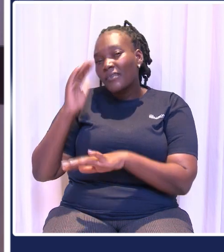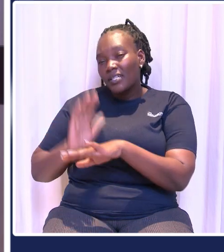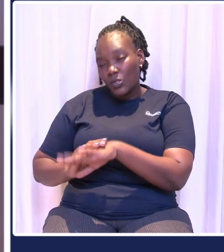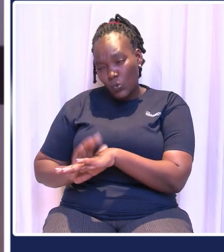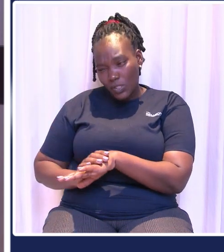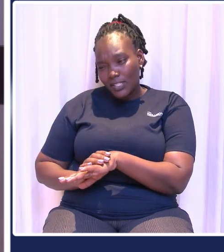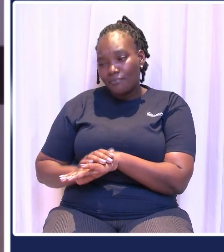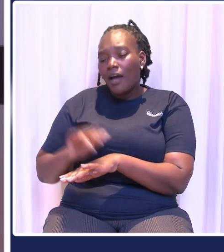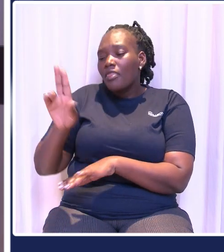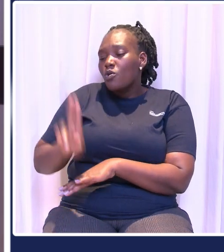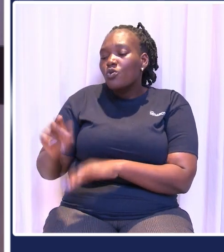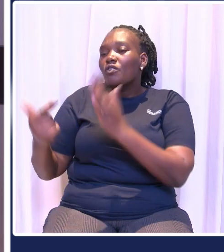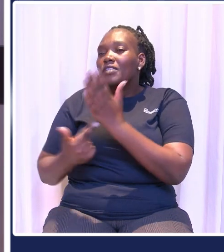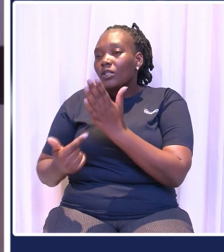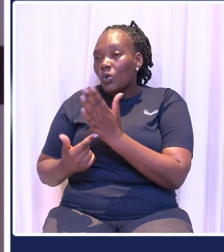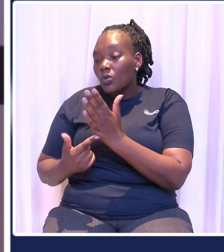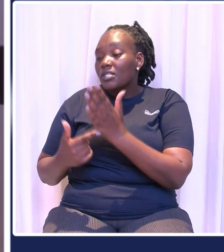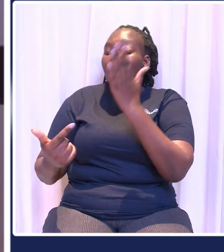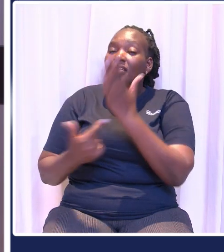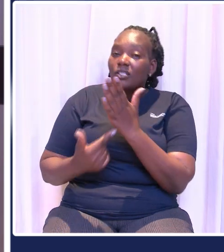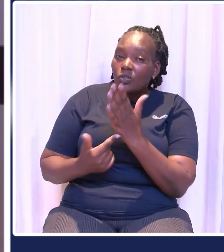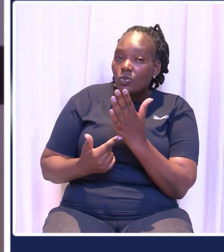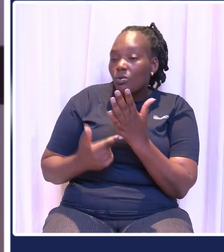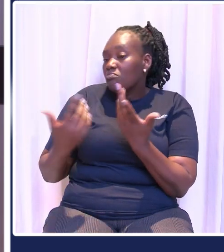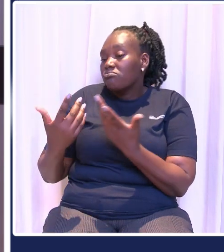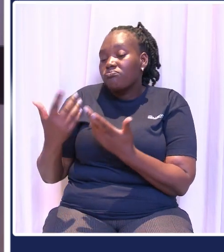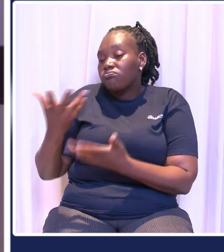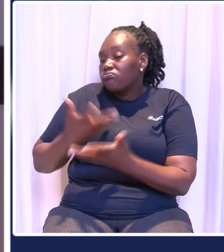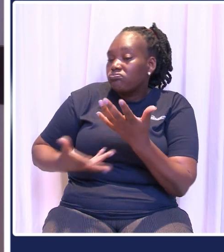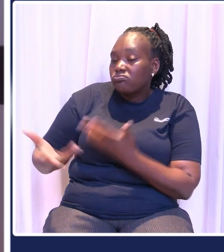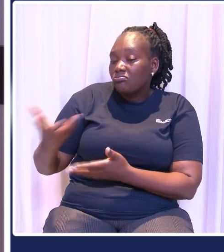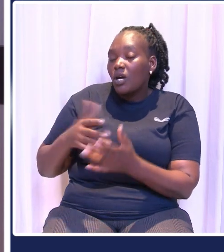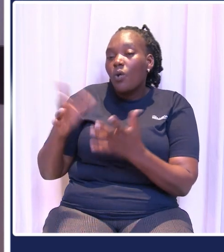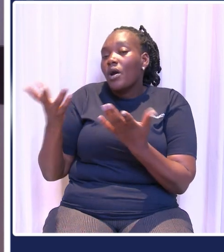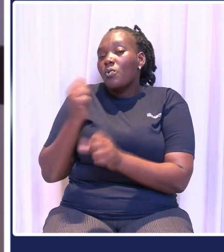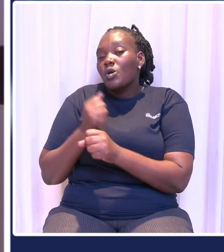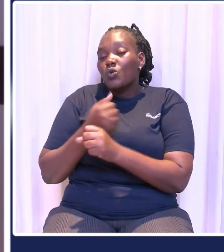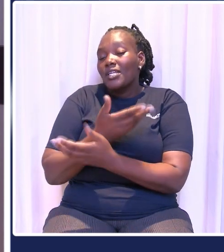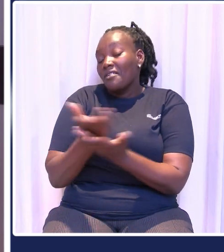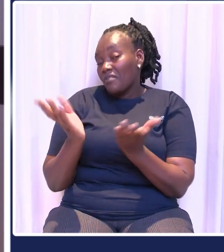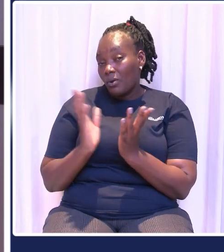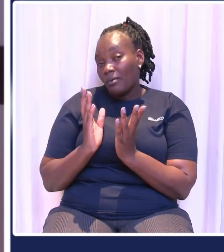the use of technology, the digital internet penetration is very high, the highest in Africa.